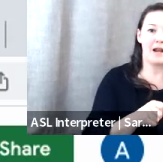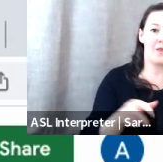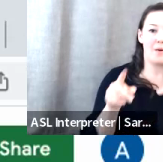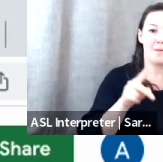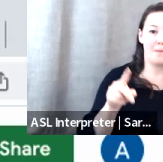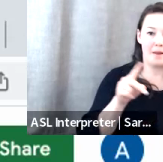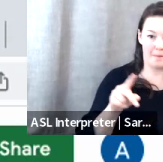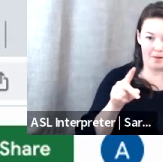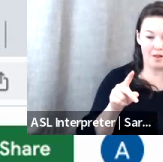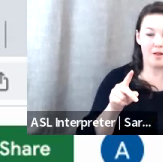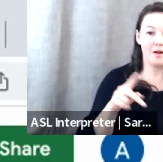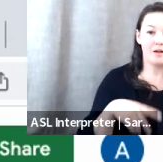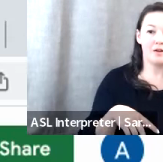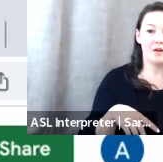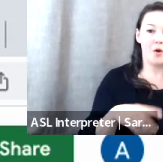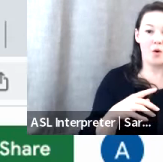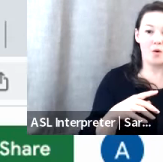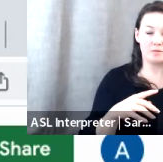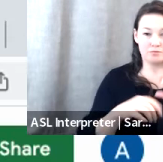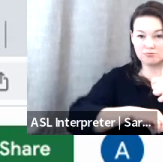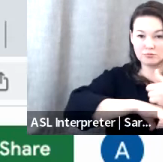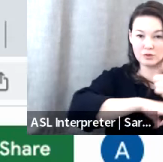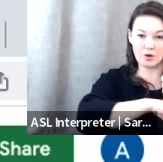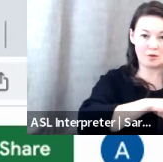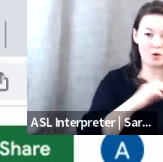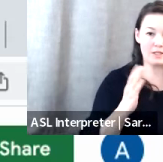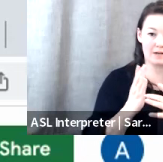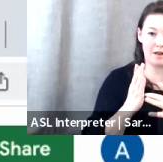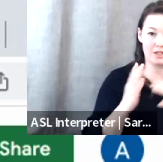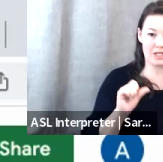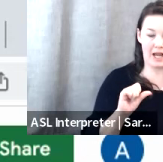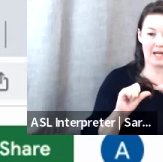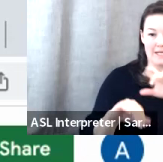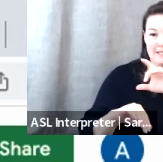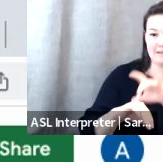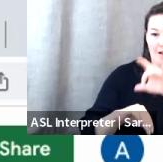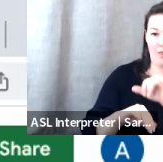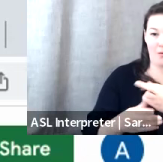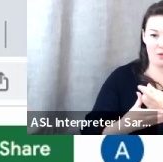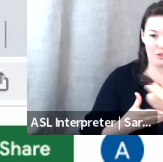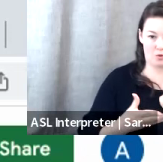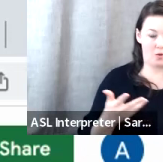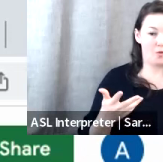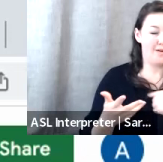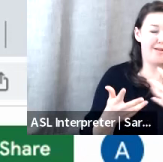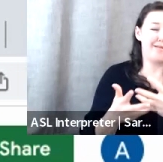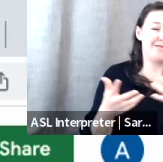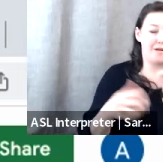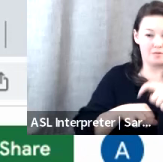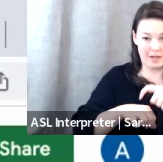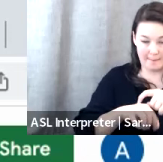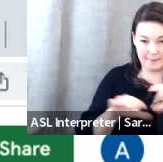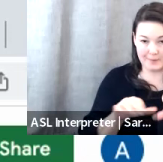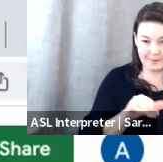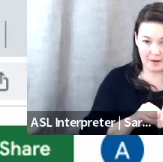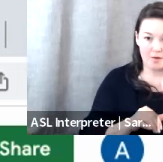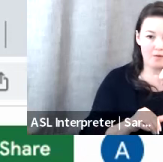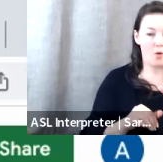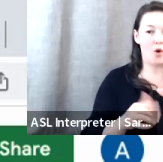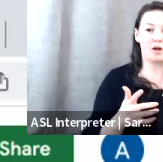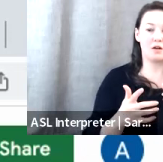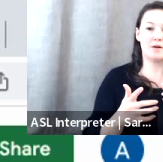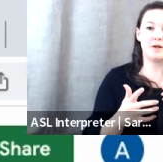oriented on technology so they can tap into the resource. We spent a lot of time doing that, at least for underserved entrepreneurs